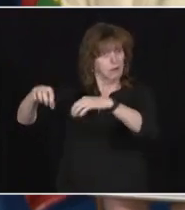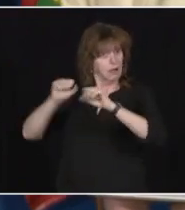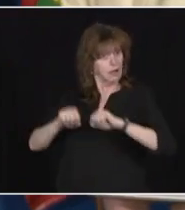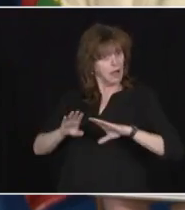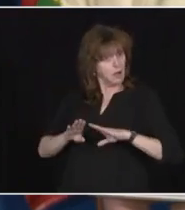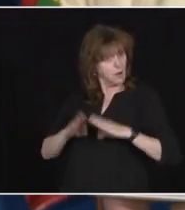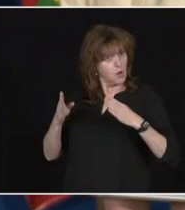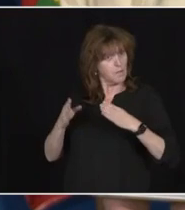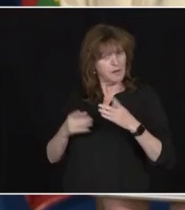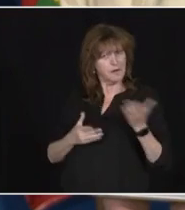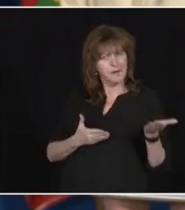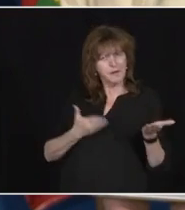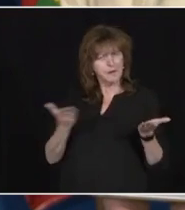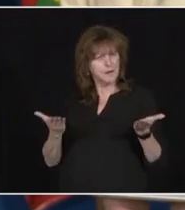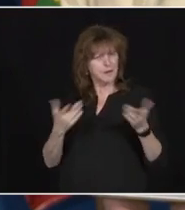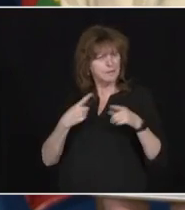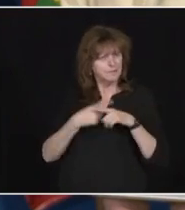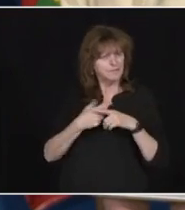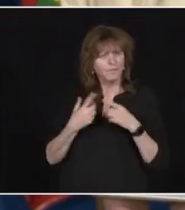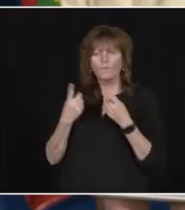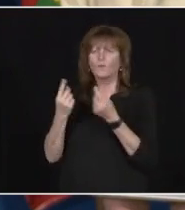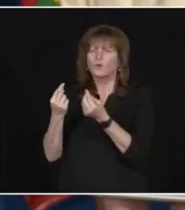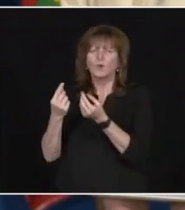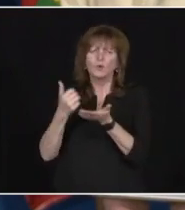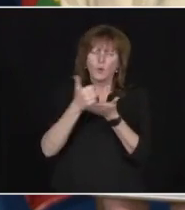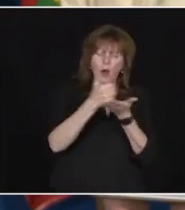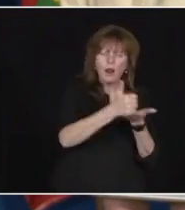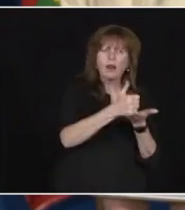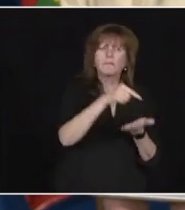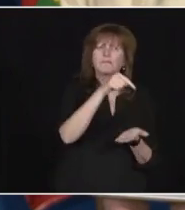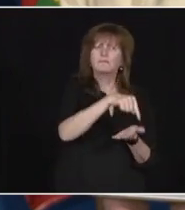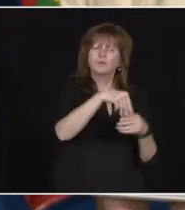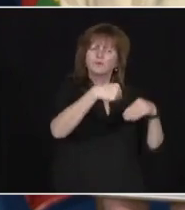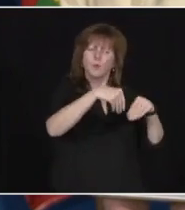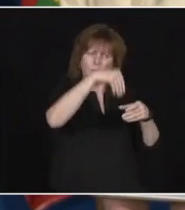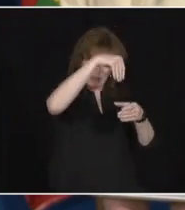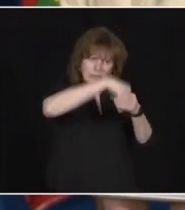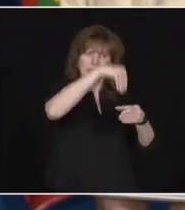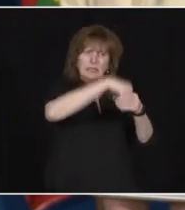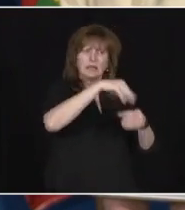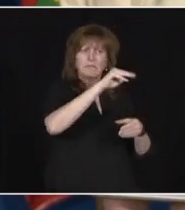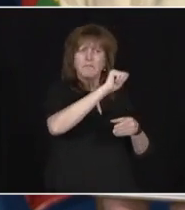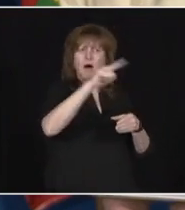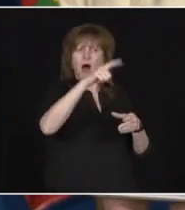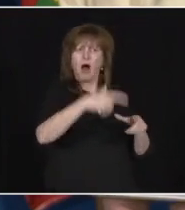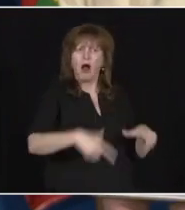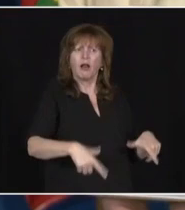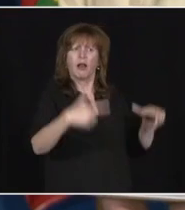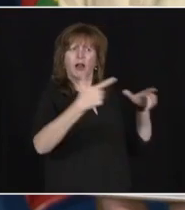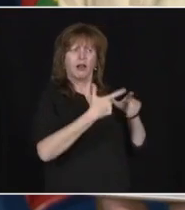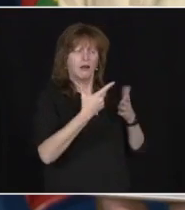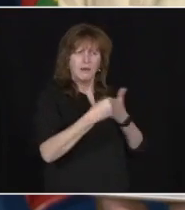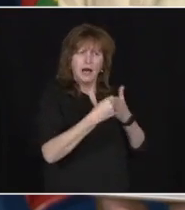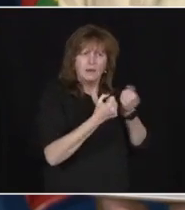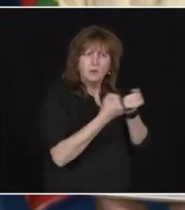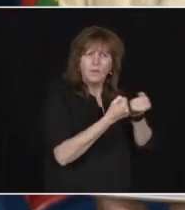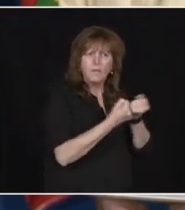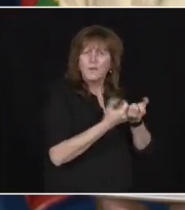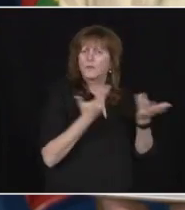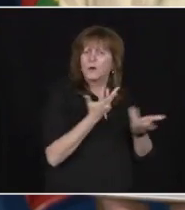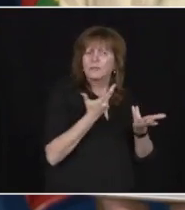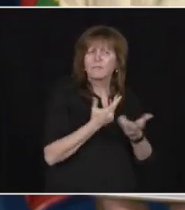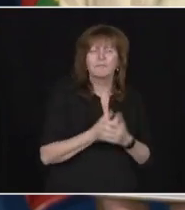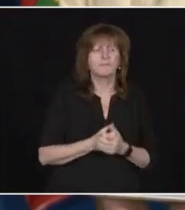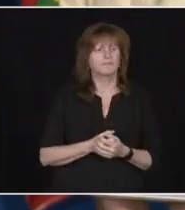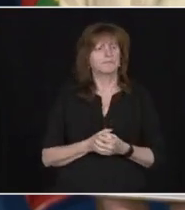help out stores inside shopping malls financially or through any other means? Yeah, it's a very, very good question. I